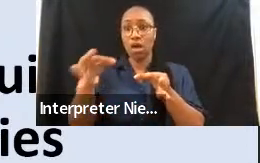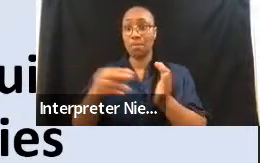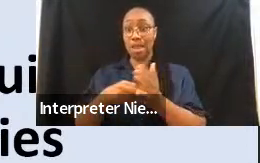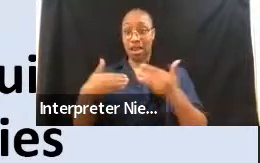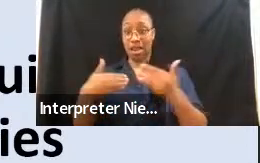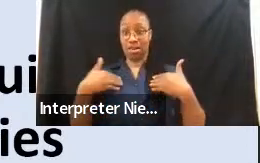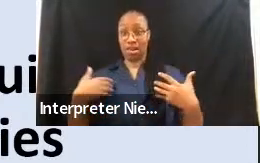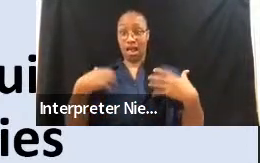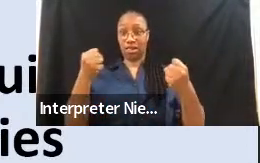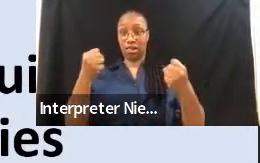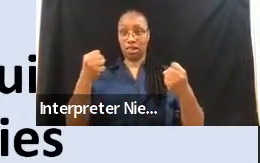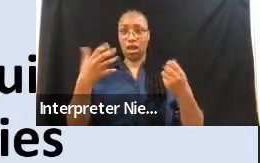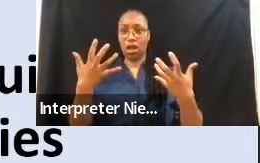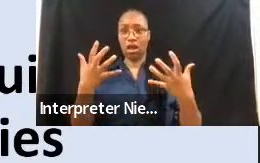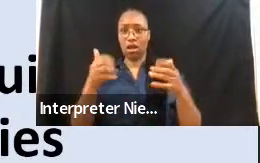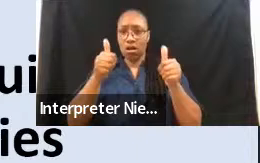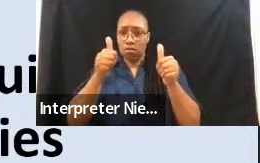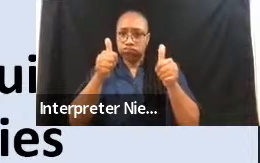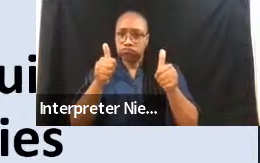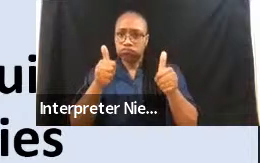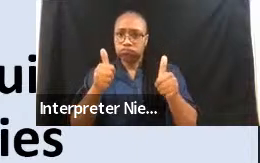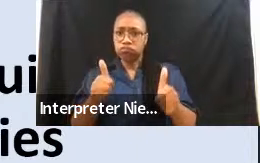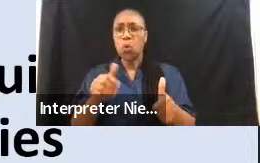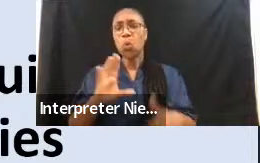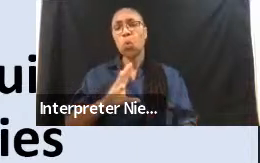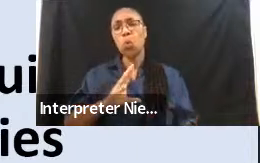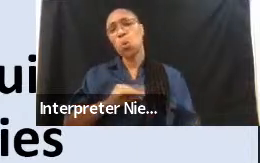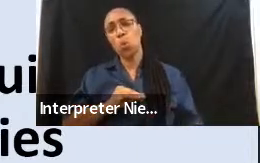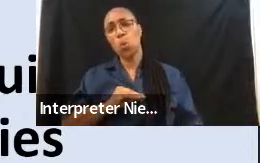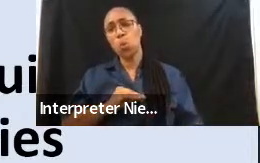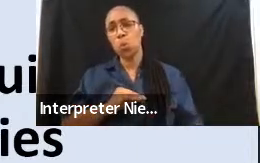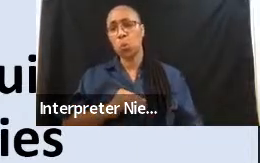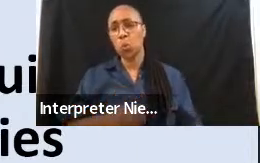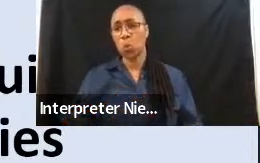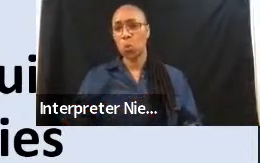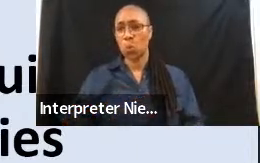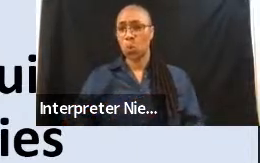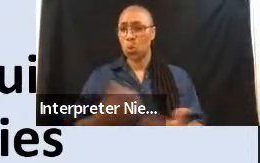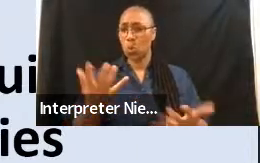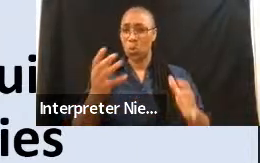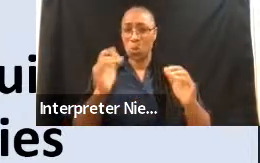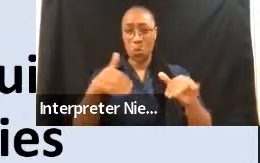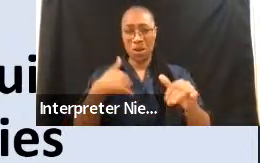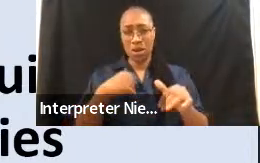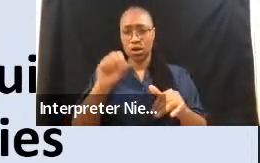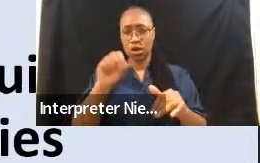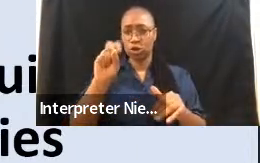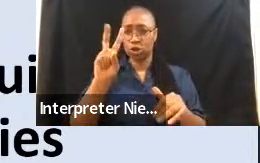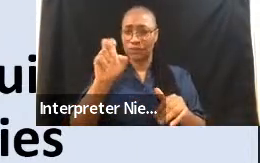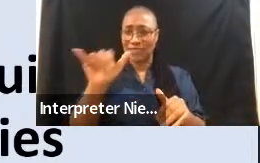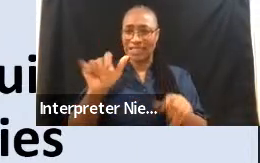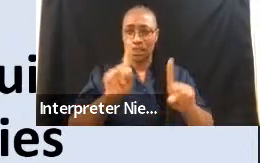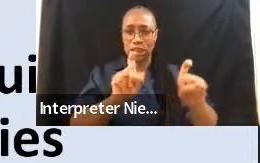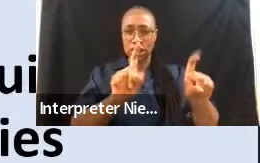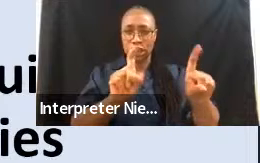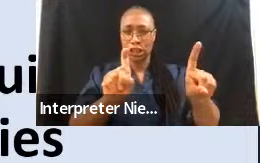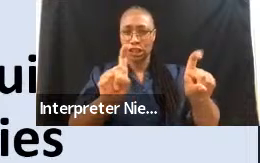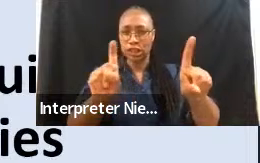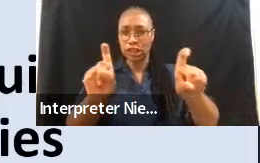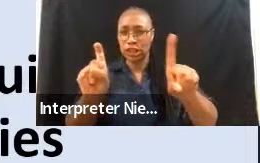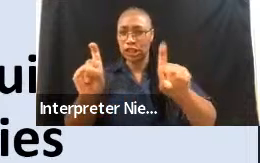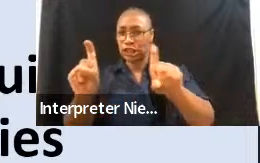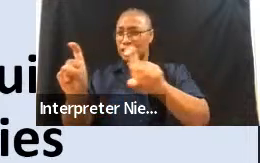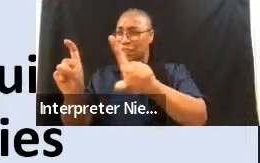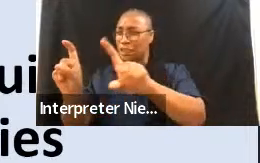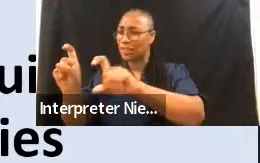report highlights decades of research showing that people with disabilities experience a much higher prevalence of preventable